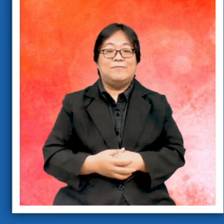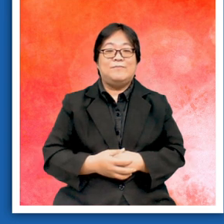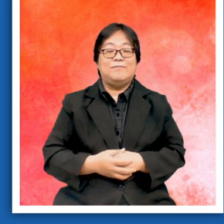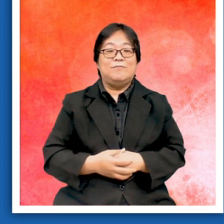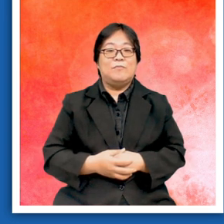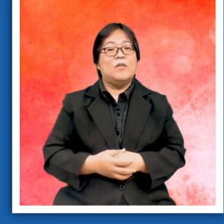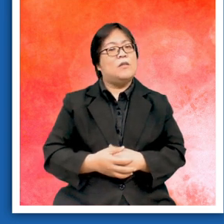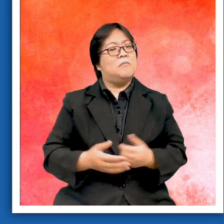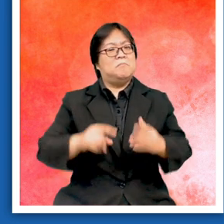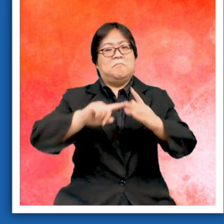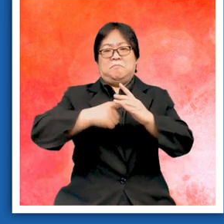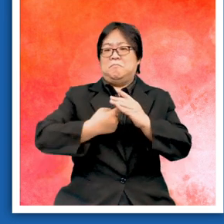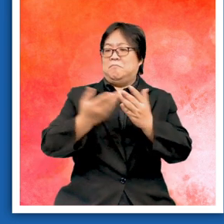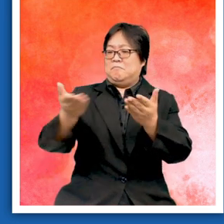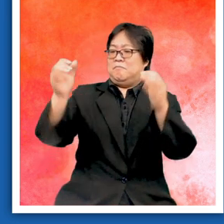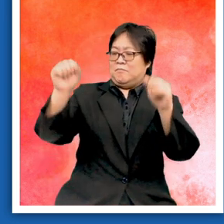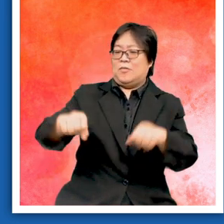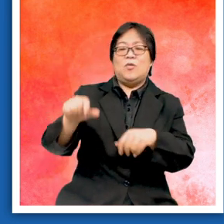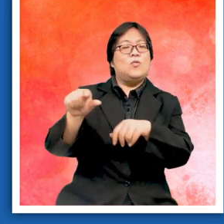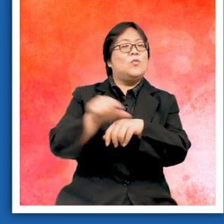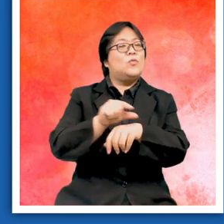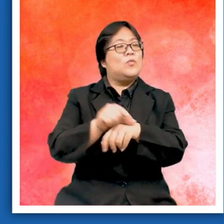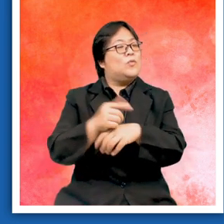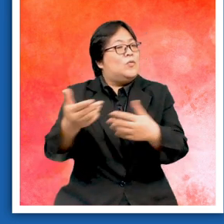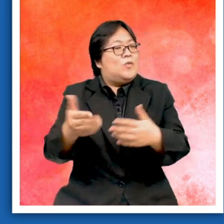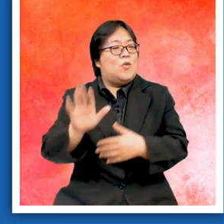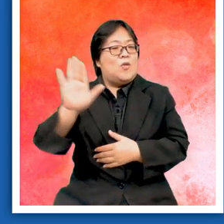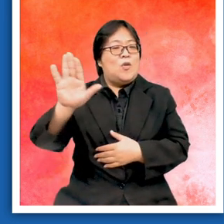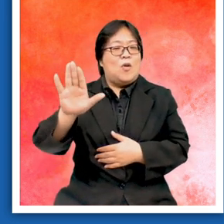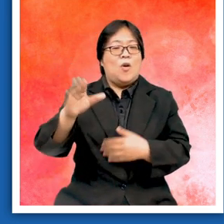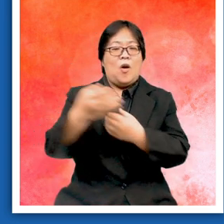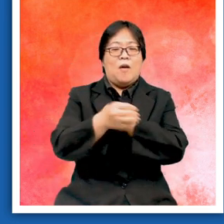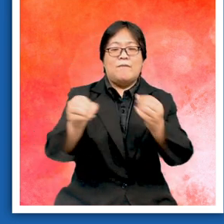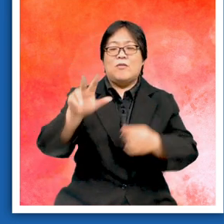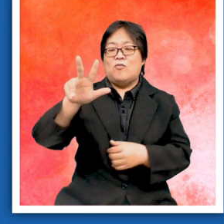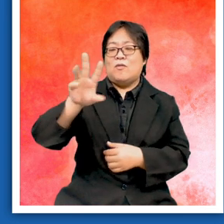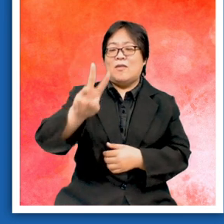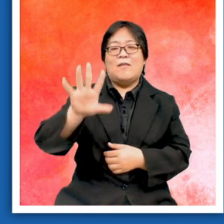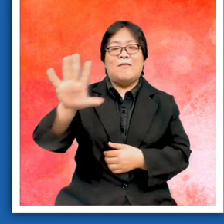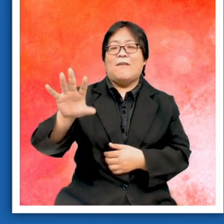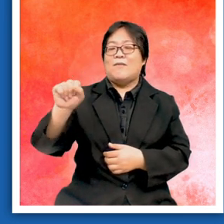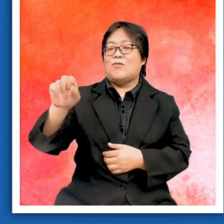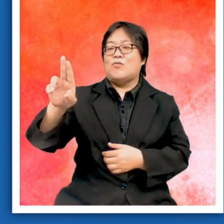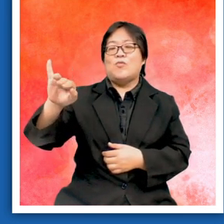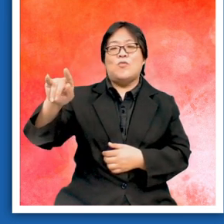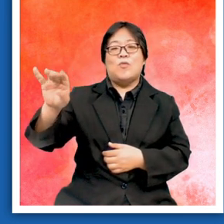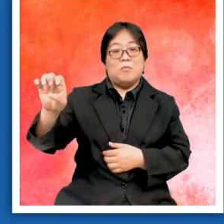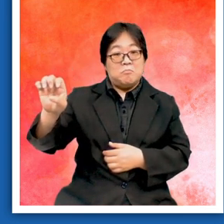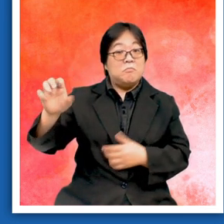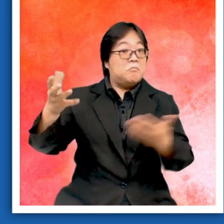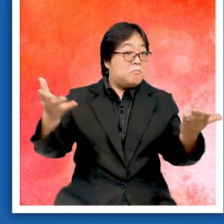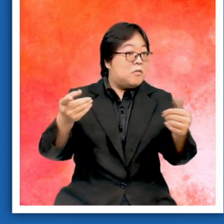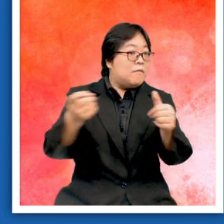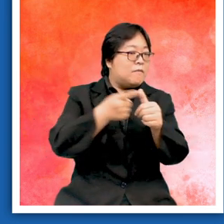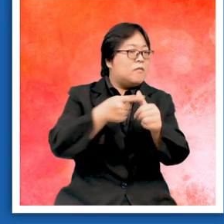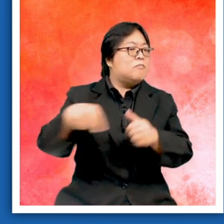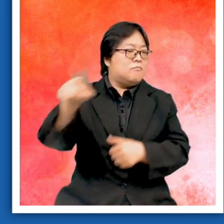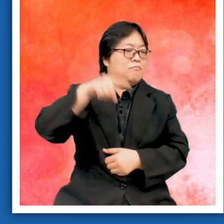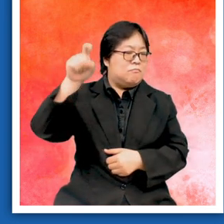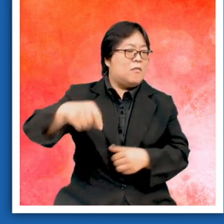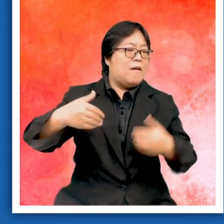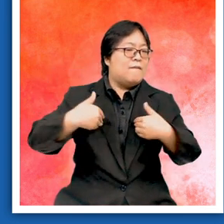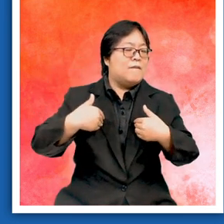To get you started with the use of your Office 365 suite, you first need to make sure that you